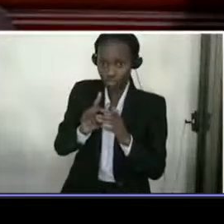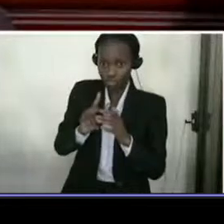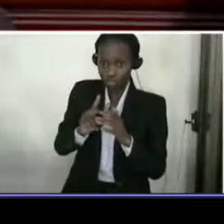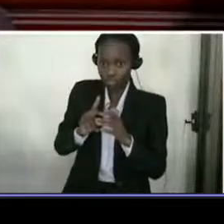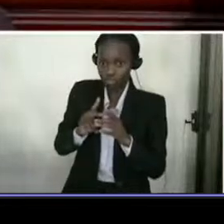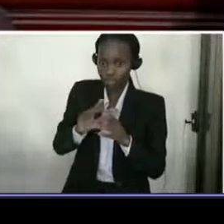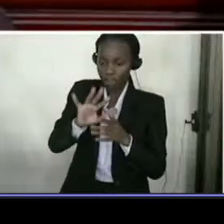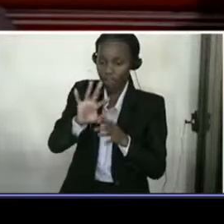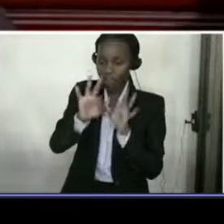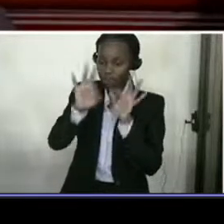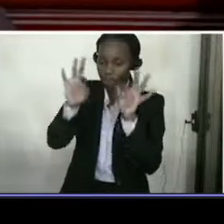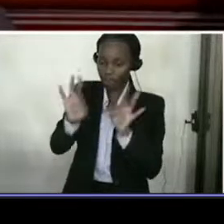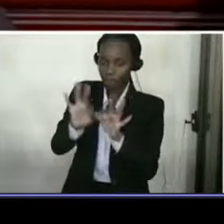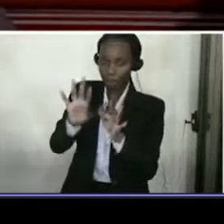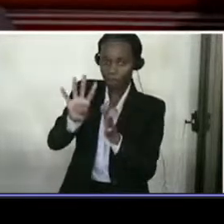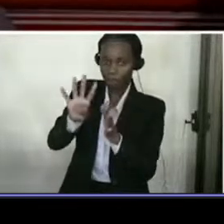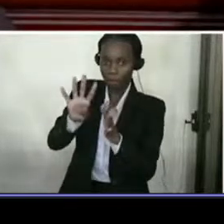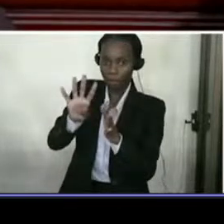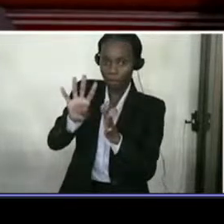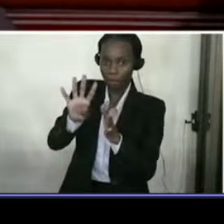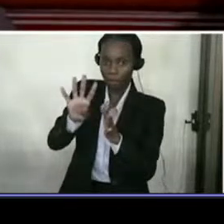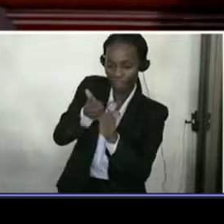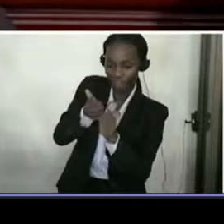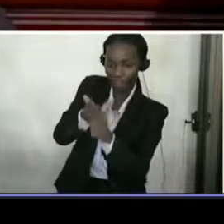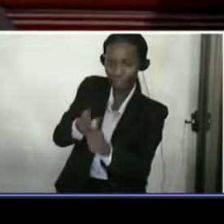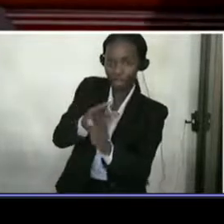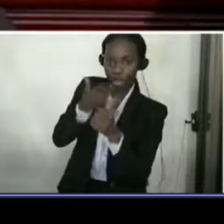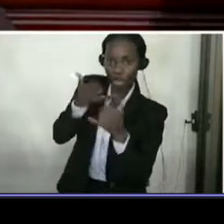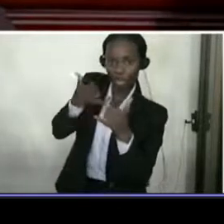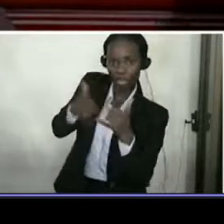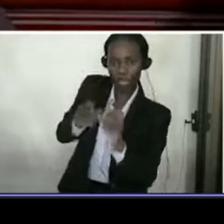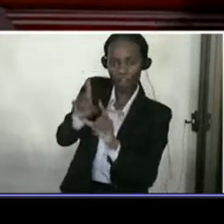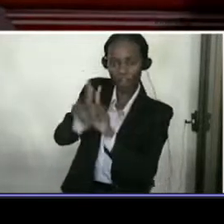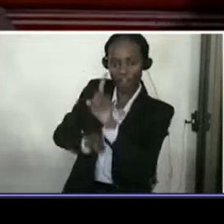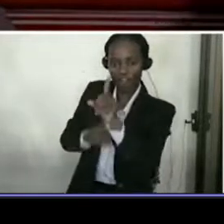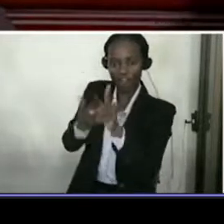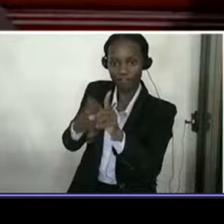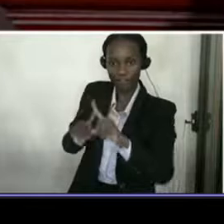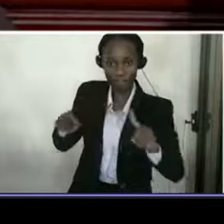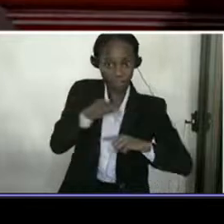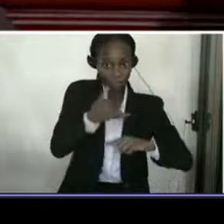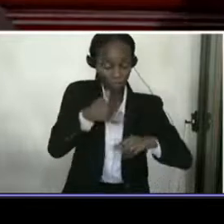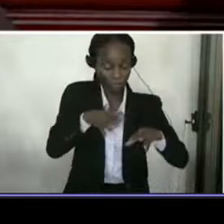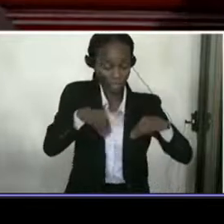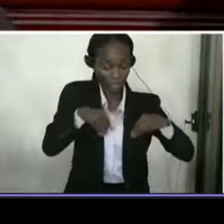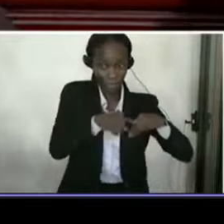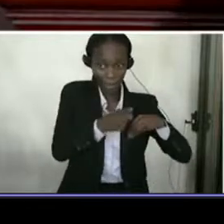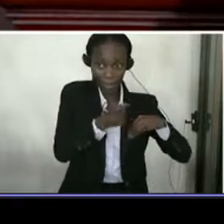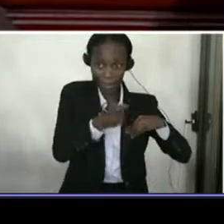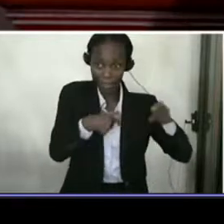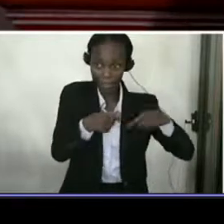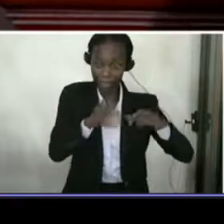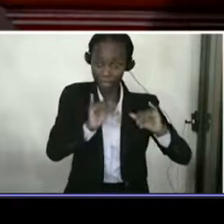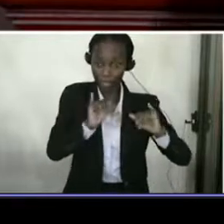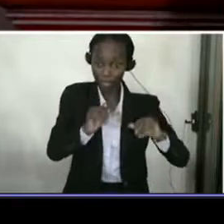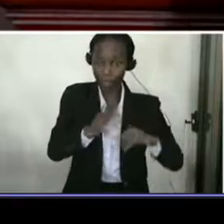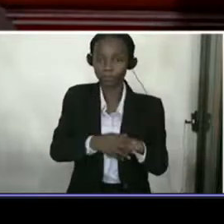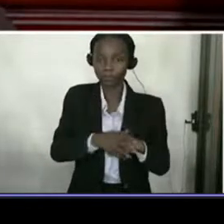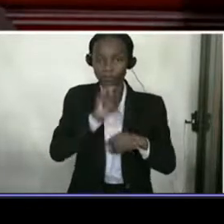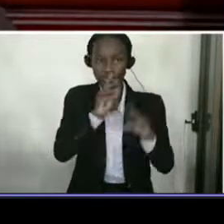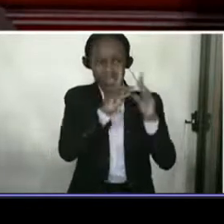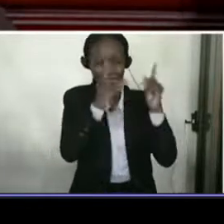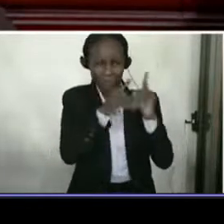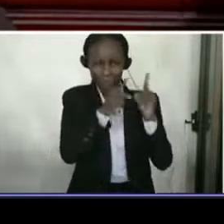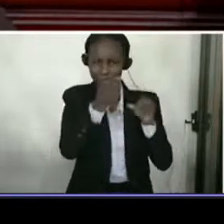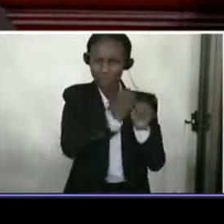framework that must be met before it is condoned or written off. Furthermore, these departments and entities are slow in performing